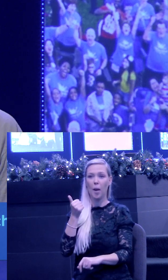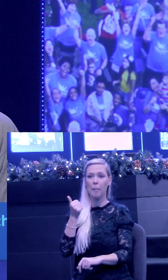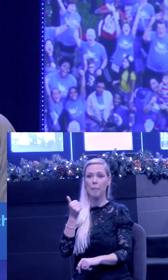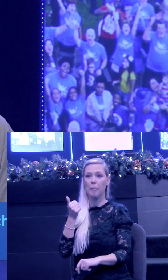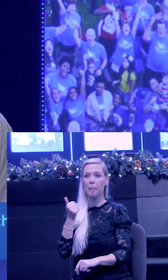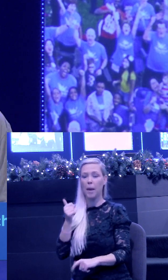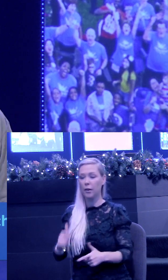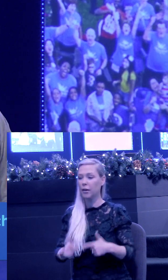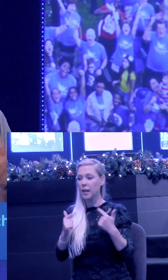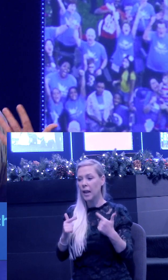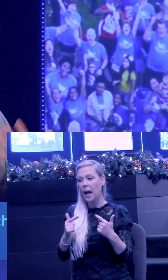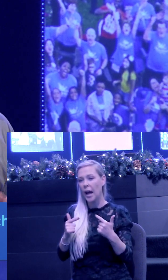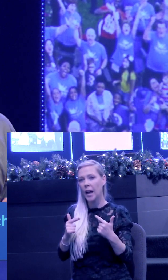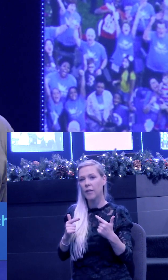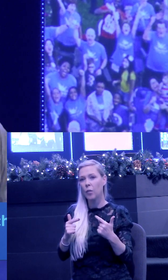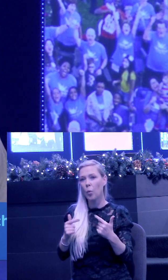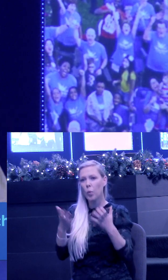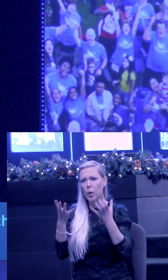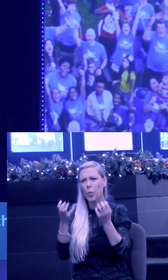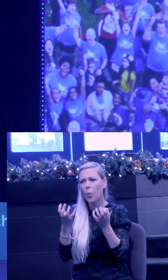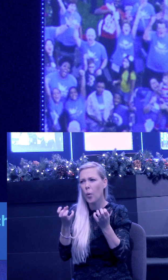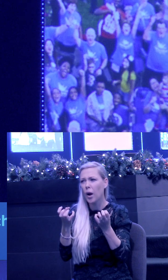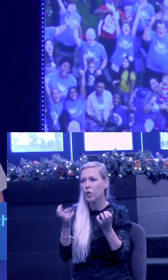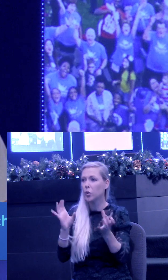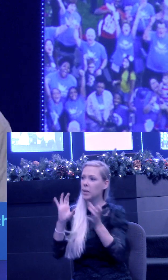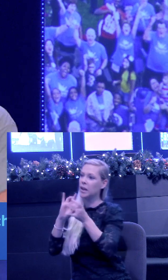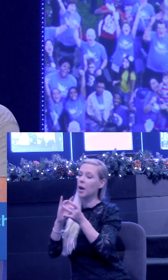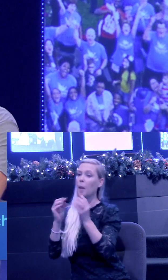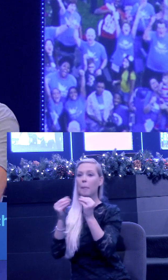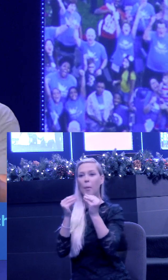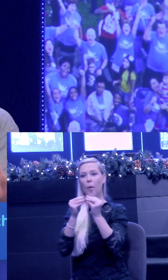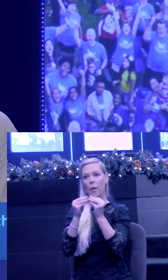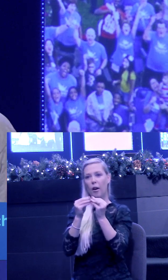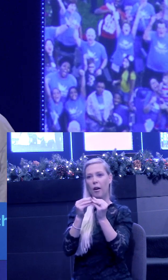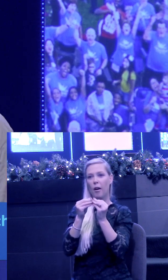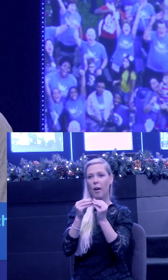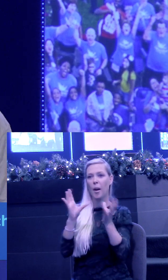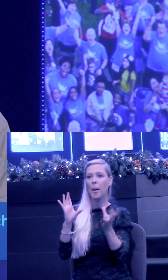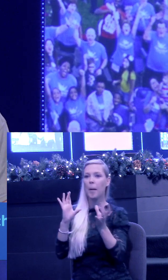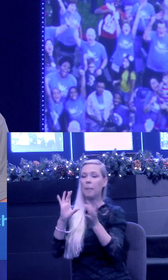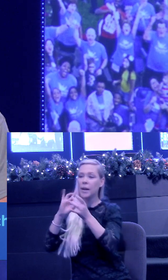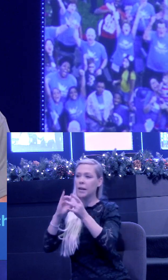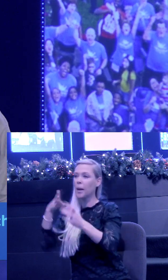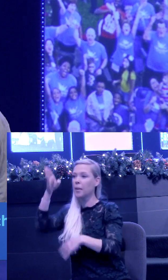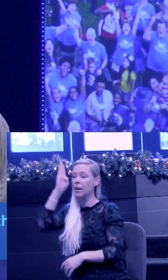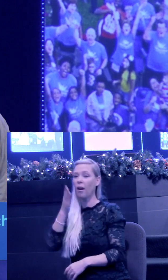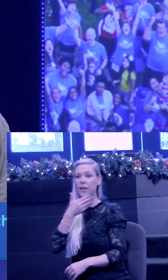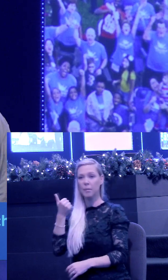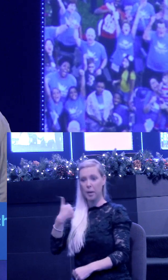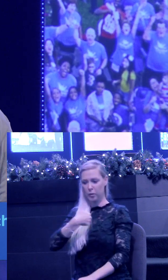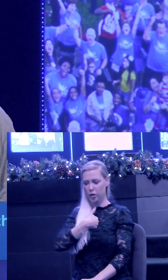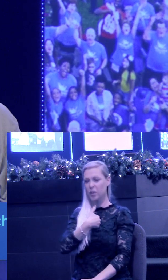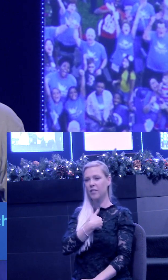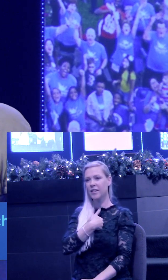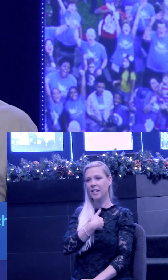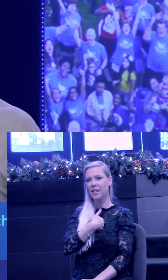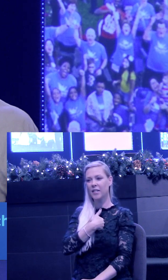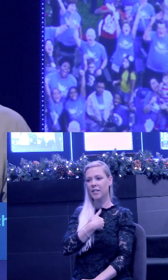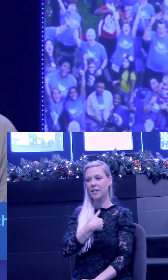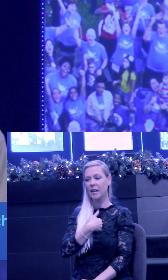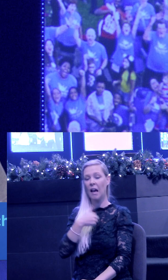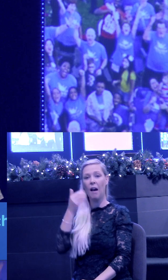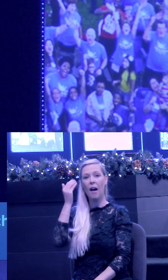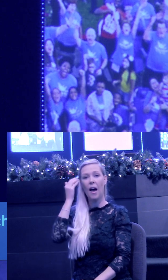to become more than we are right now, become God's best version of ourselves. I know